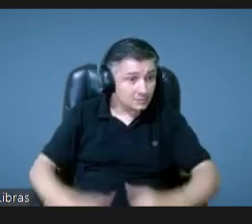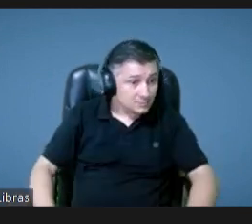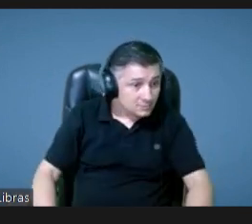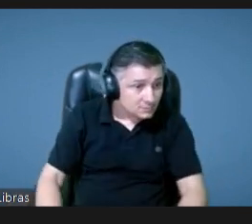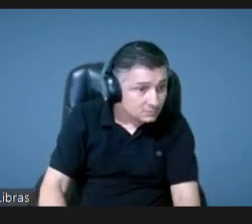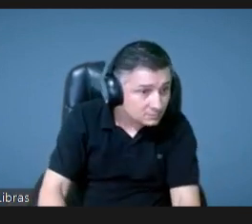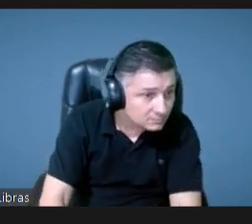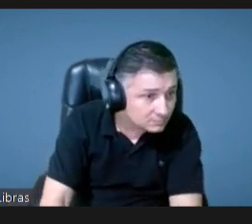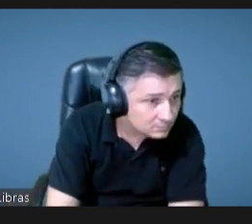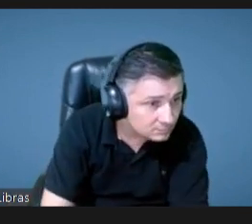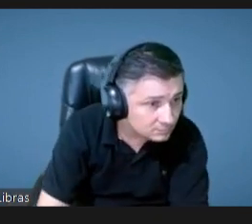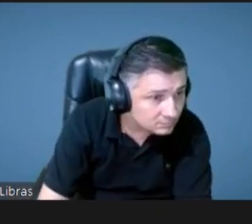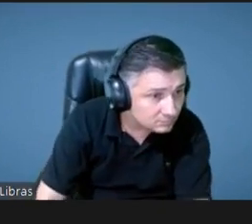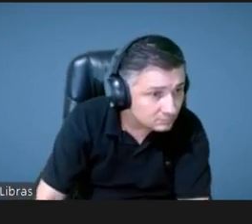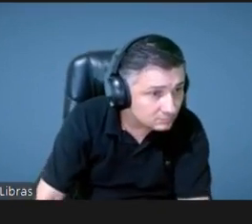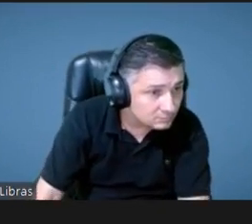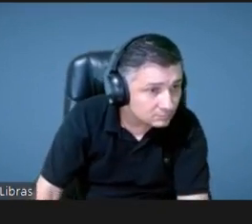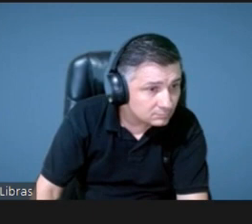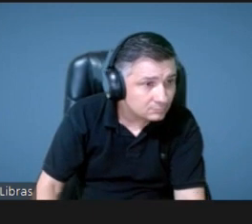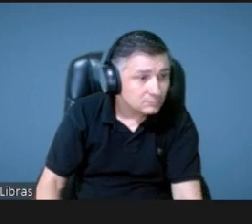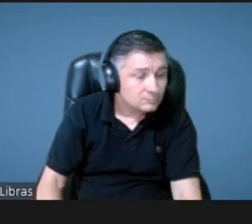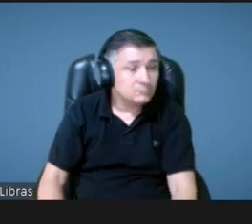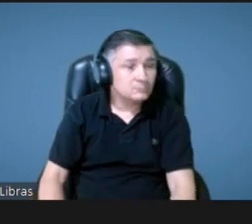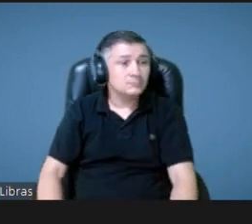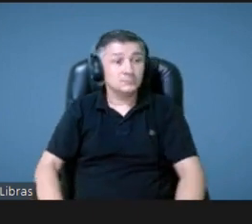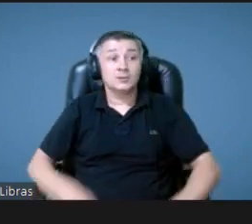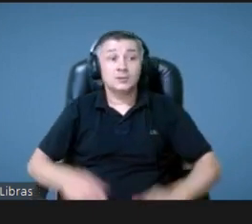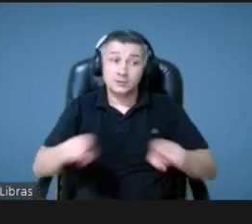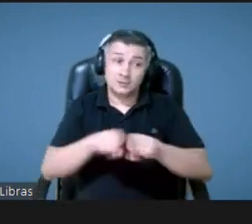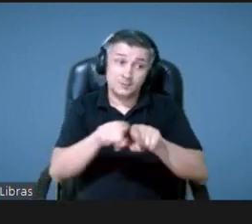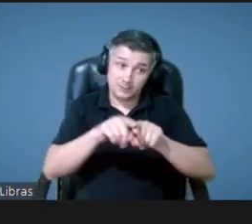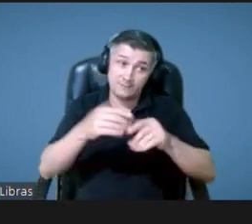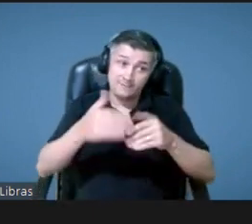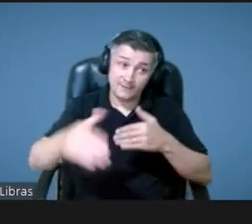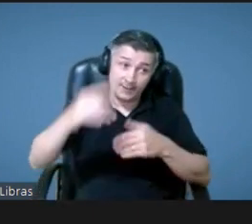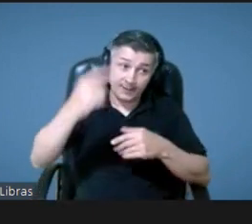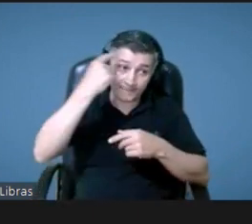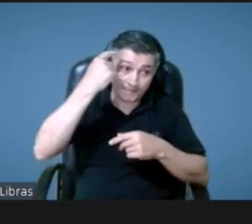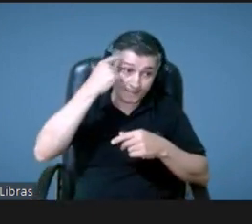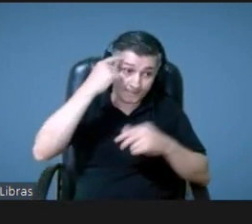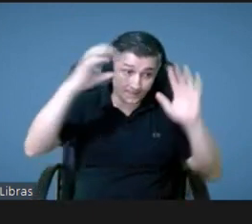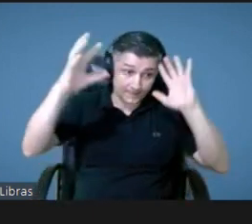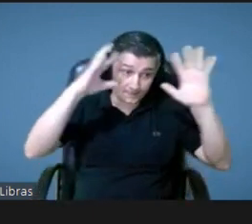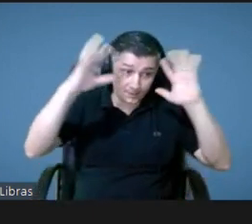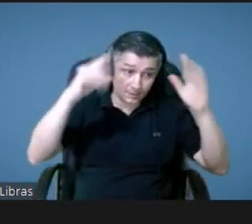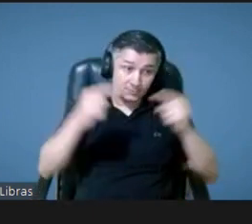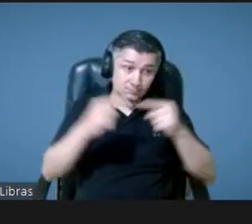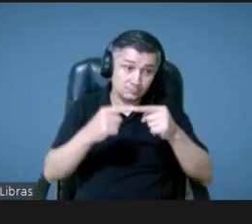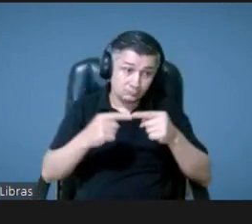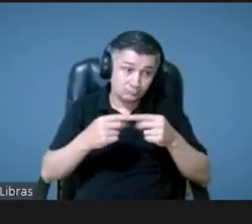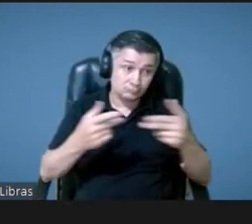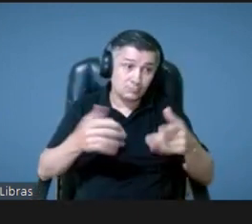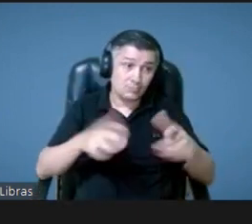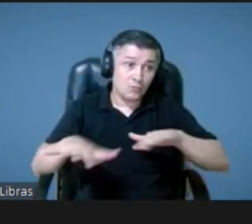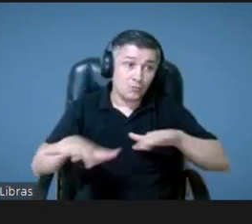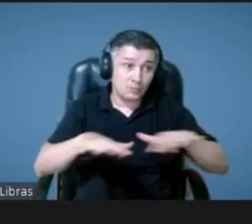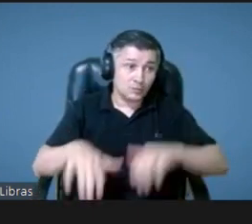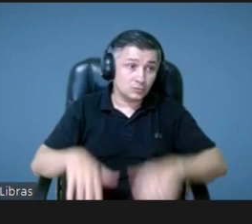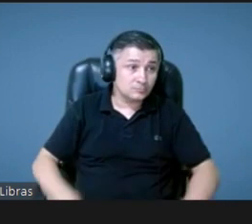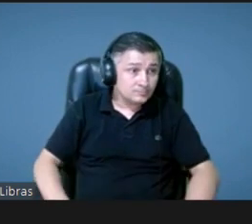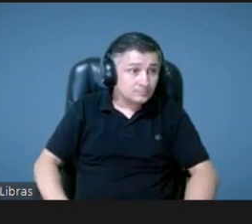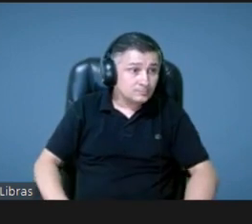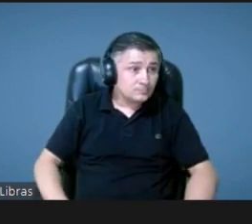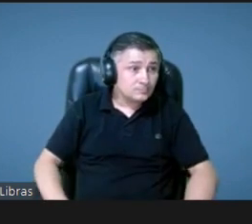the size of the hangars that we have today. And taxiway also, which